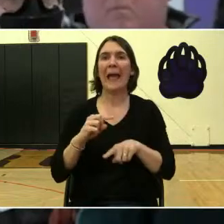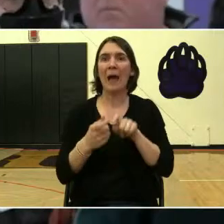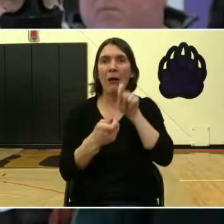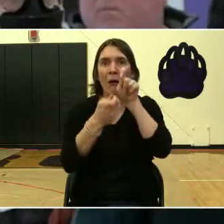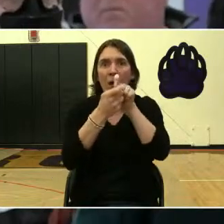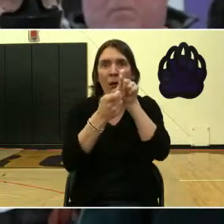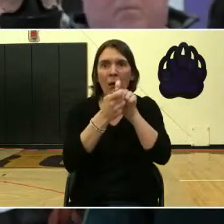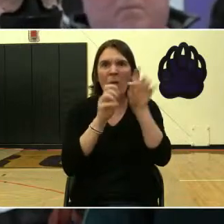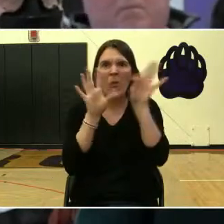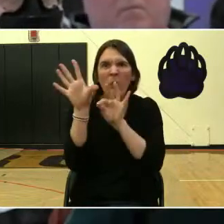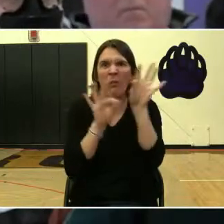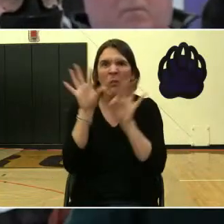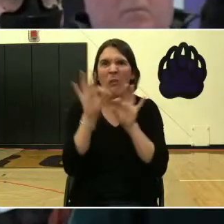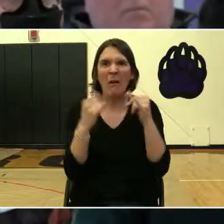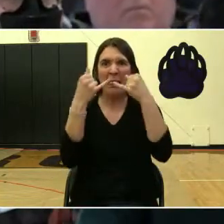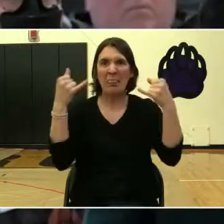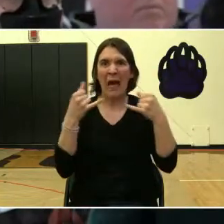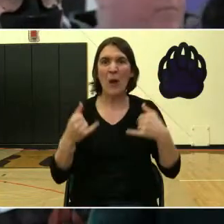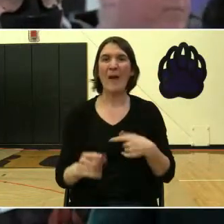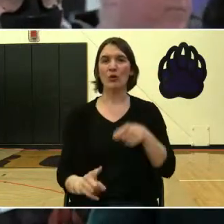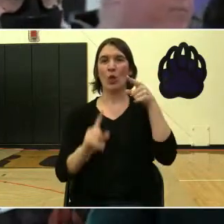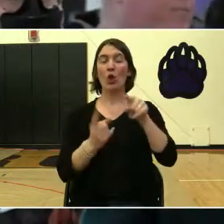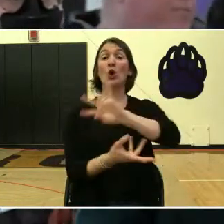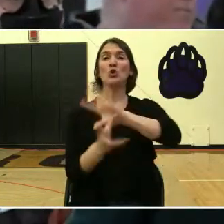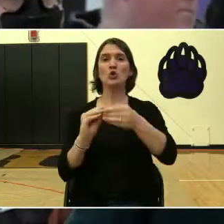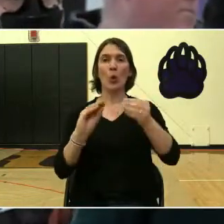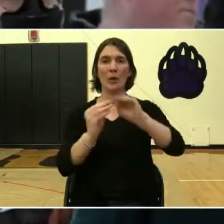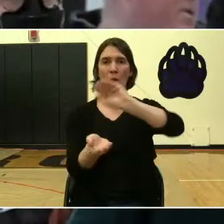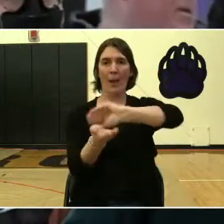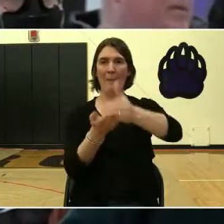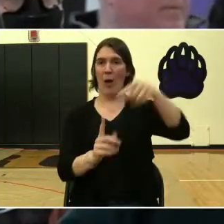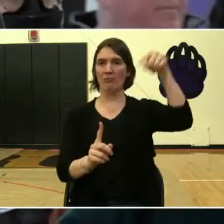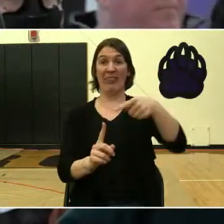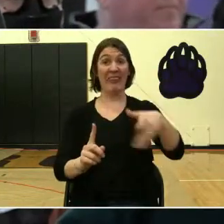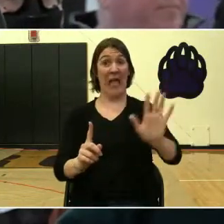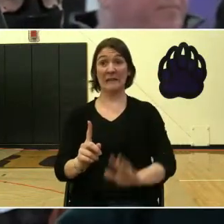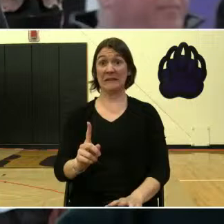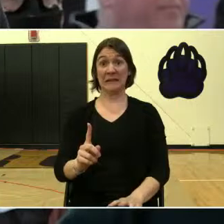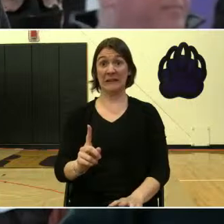items we can only address the bottom line in the budget